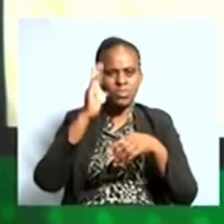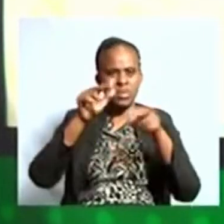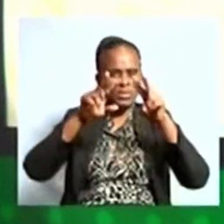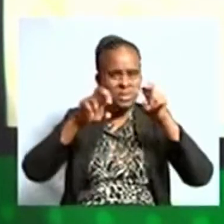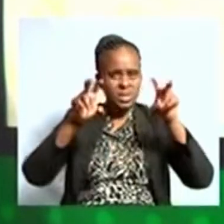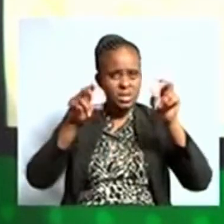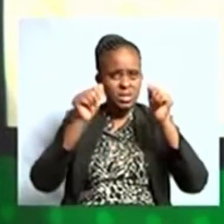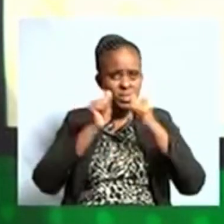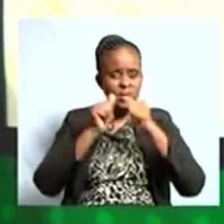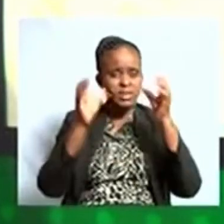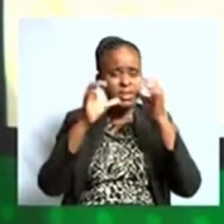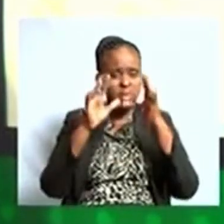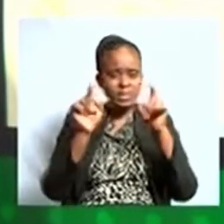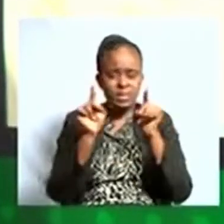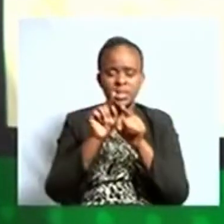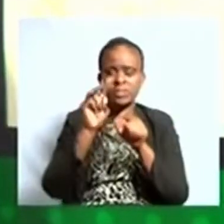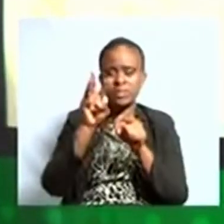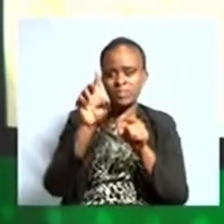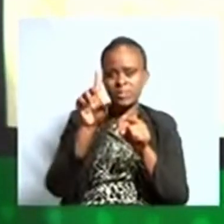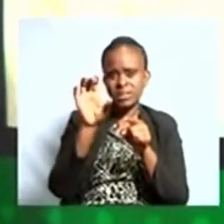I will also check with the WDCs,